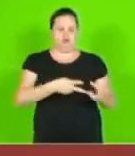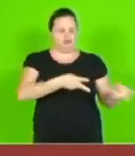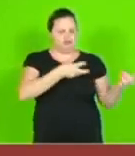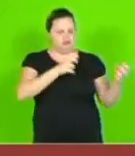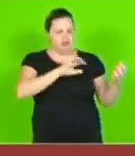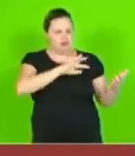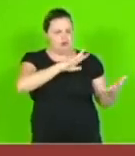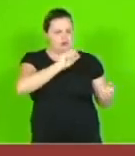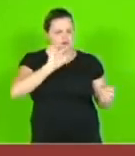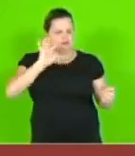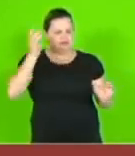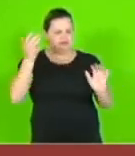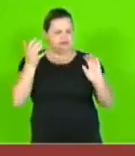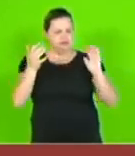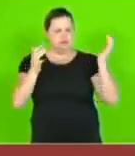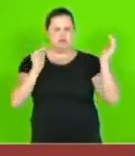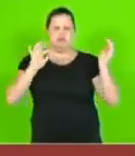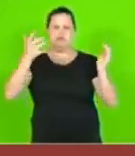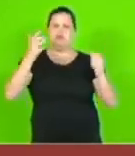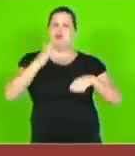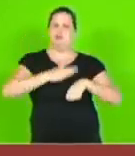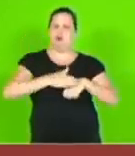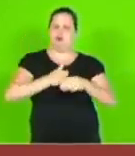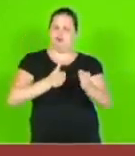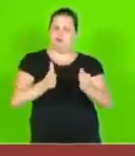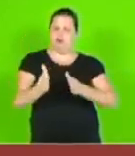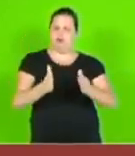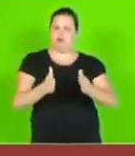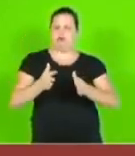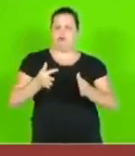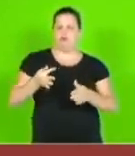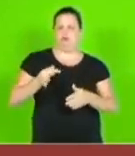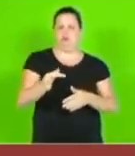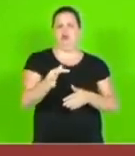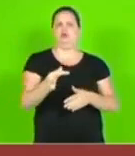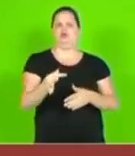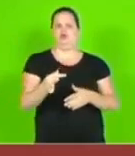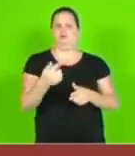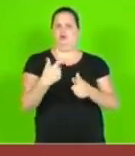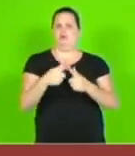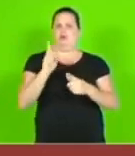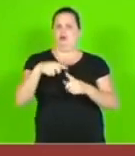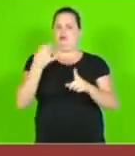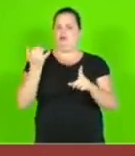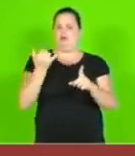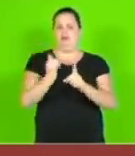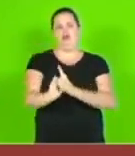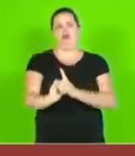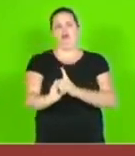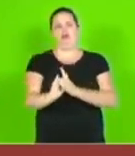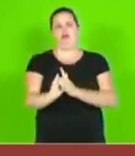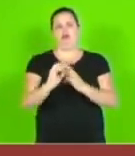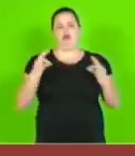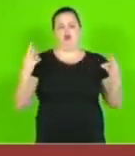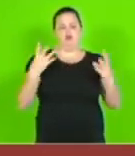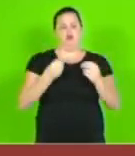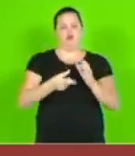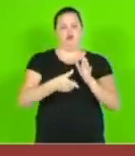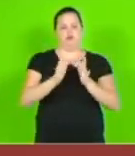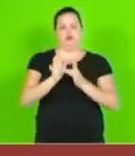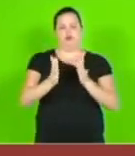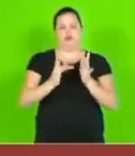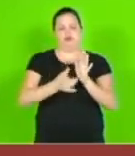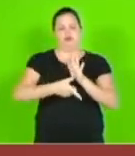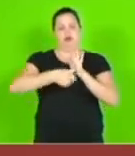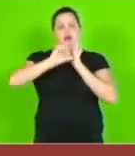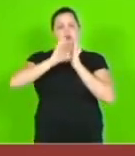and vigilance of the time we are living. Because we are living a prophetic time, which